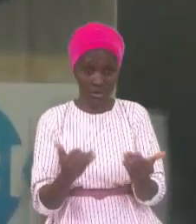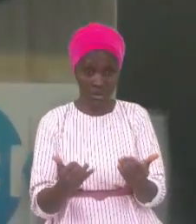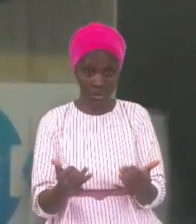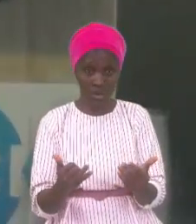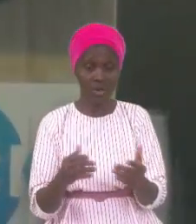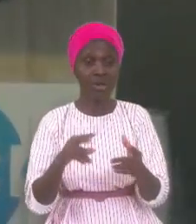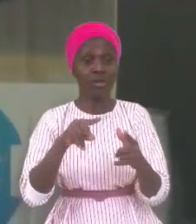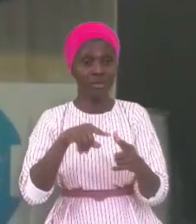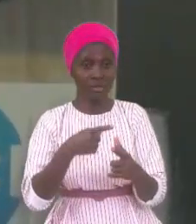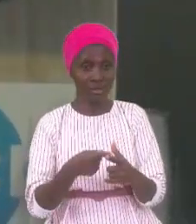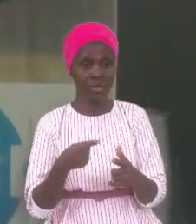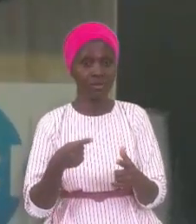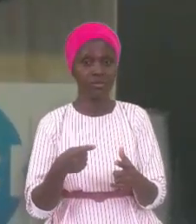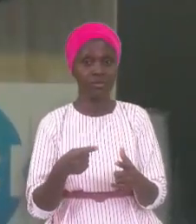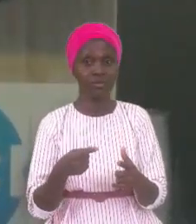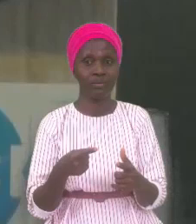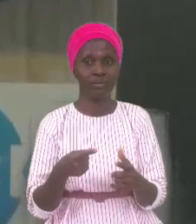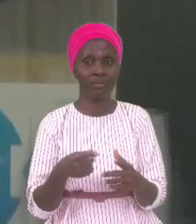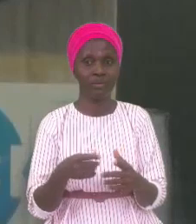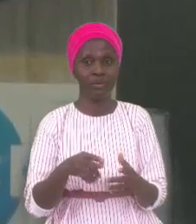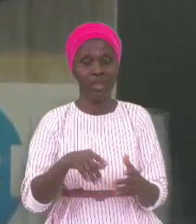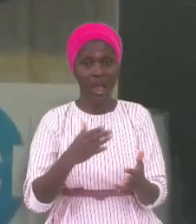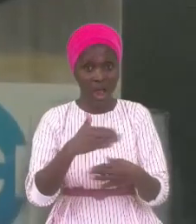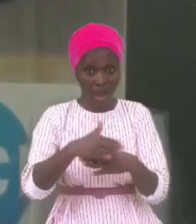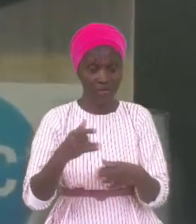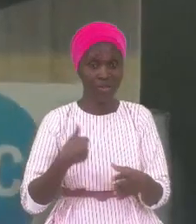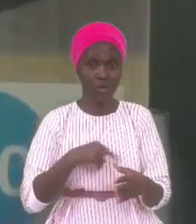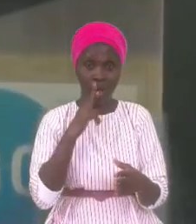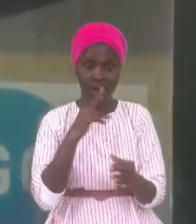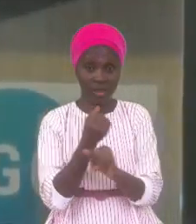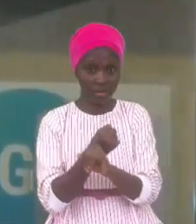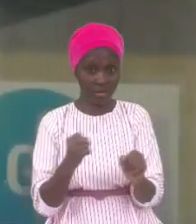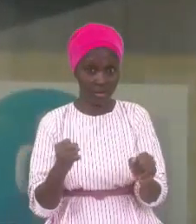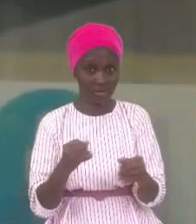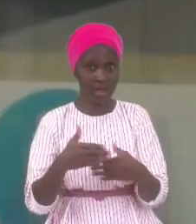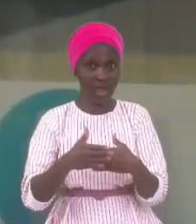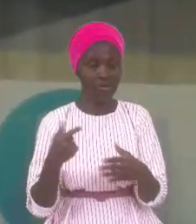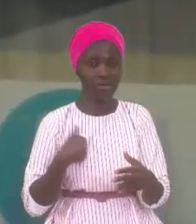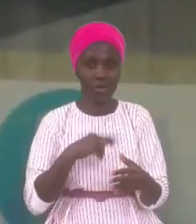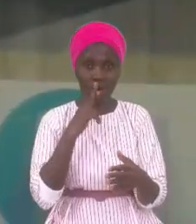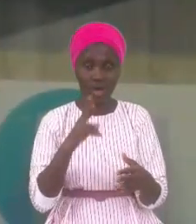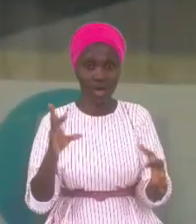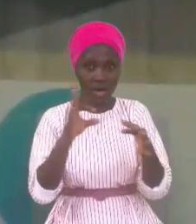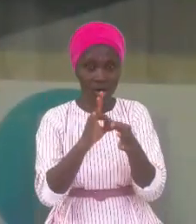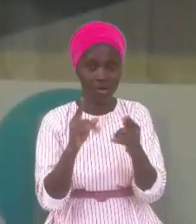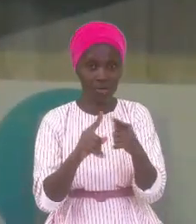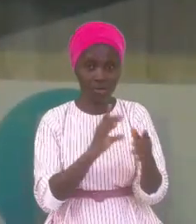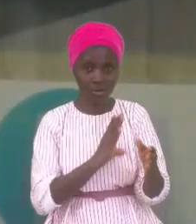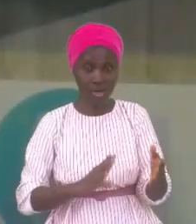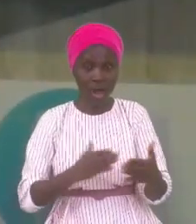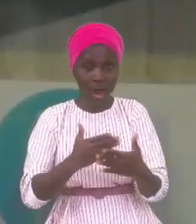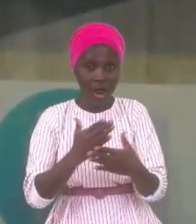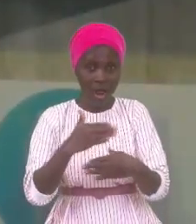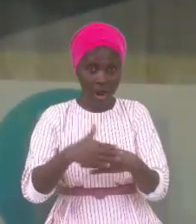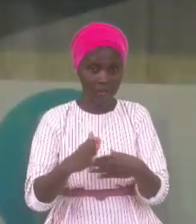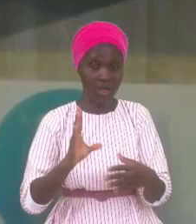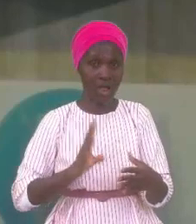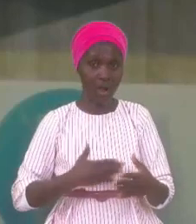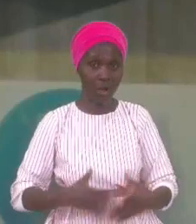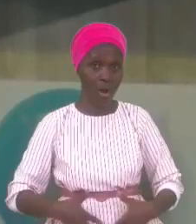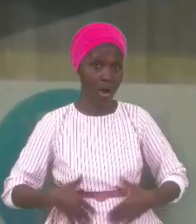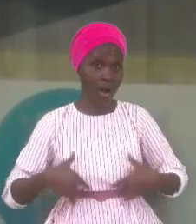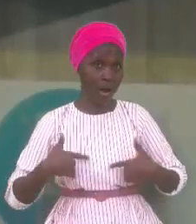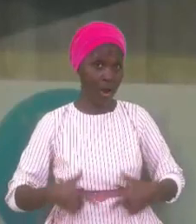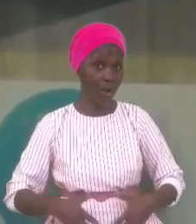now then, after we are saved, after we are reconciled to Christ, after we are redeemed, after our lives have been transformed by the